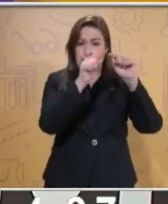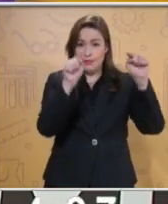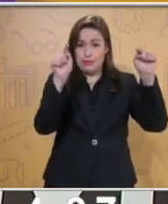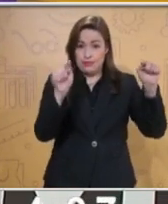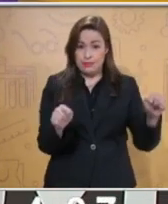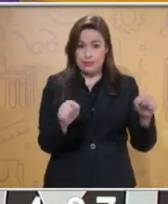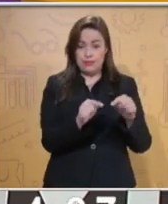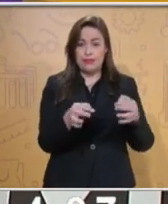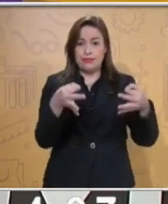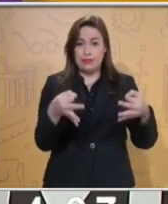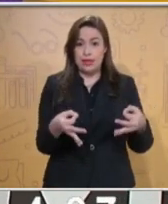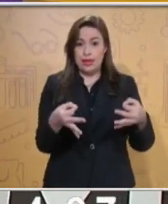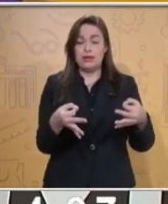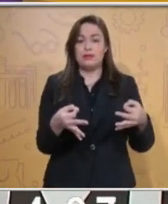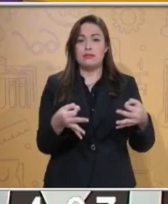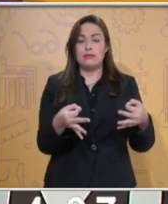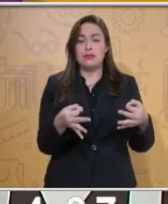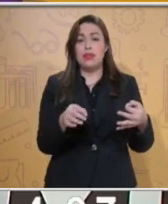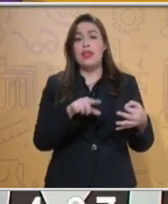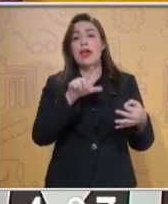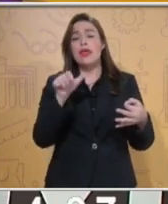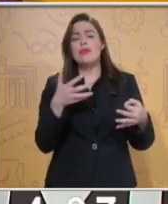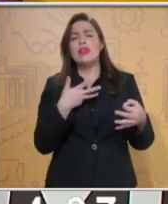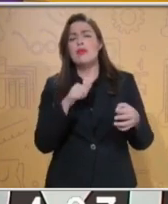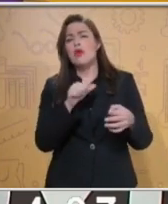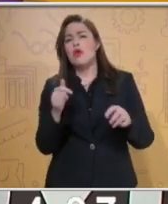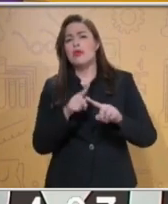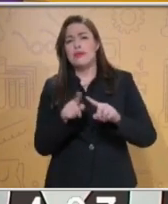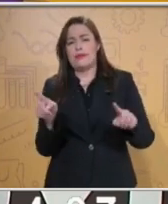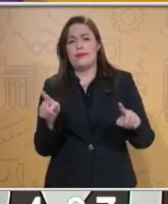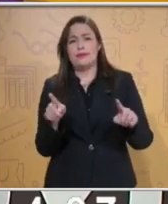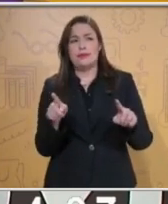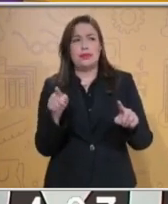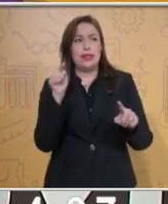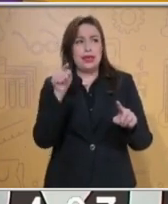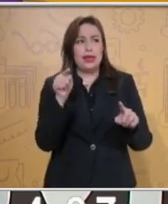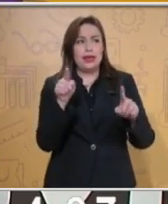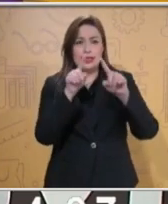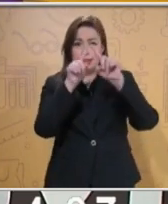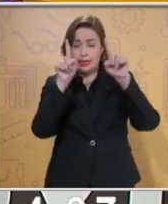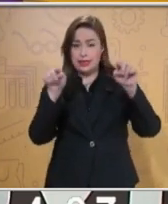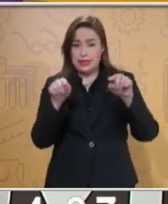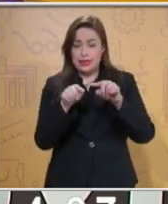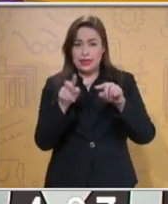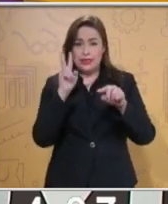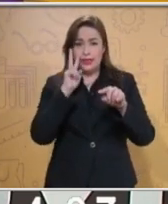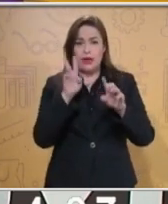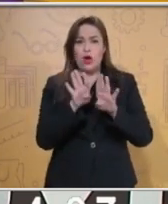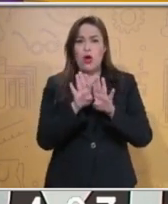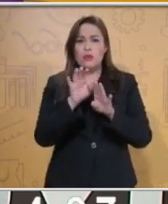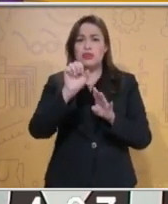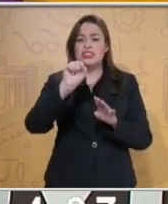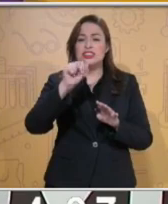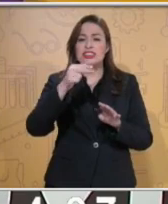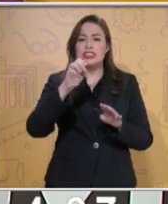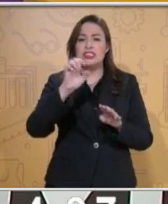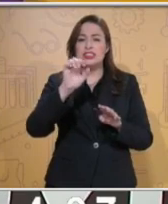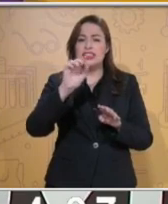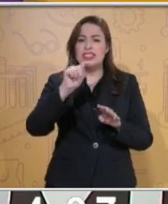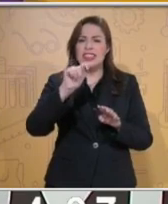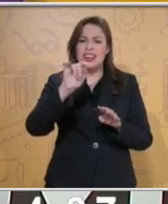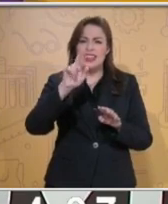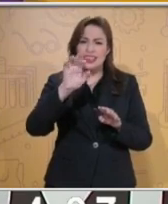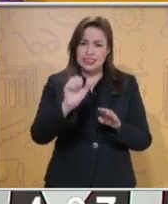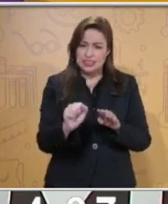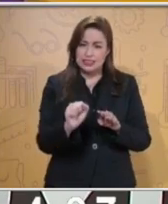lines on the border. Then we have another level. This level we name it tiers, okay? This is a tier